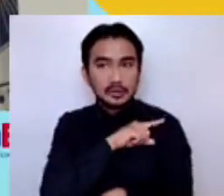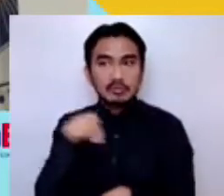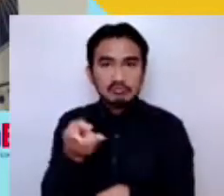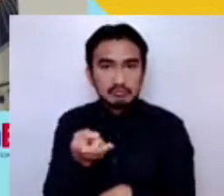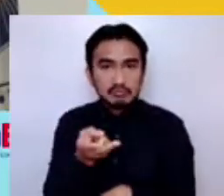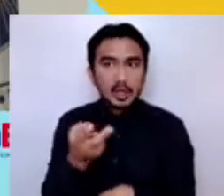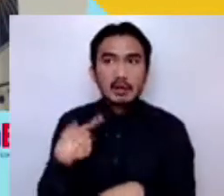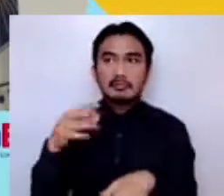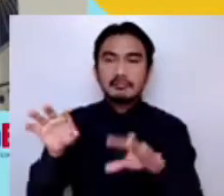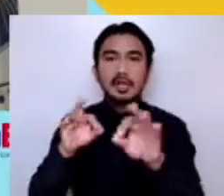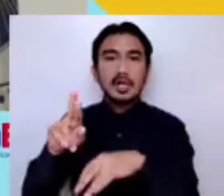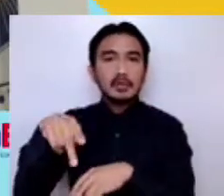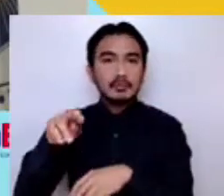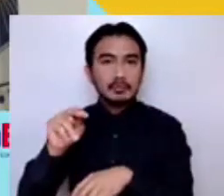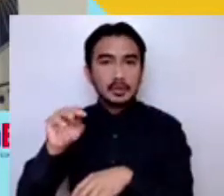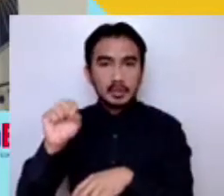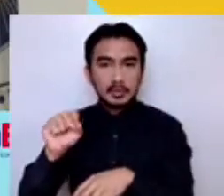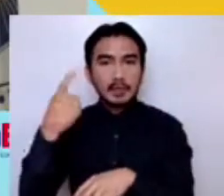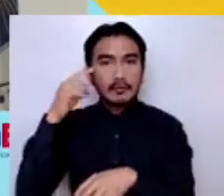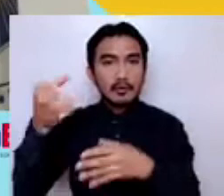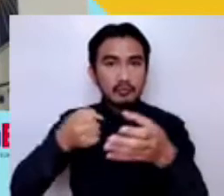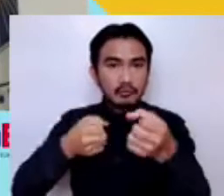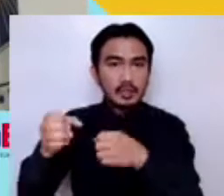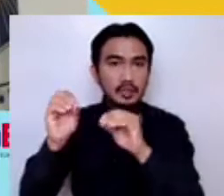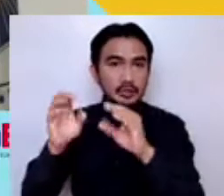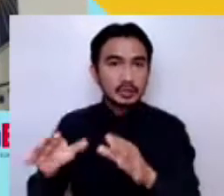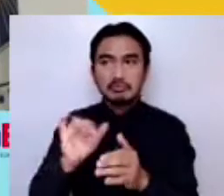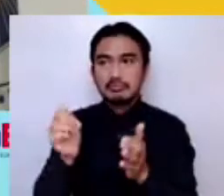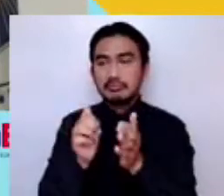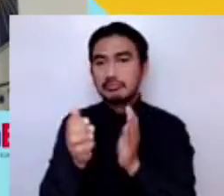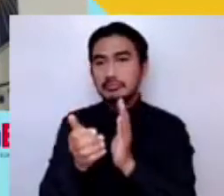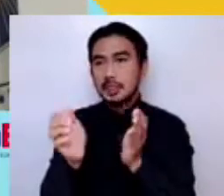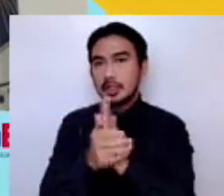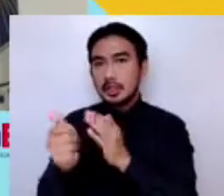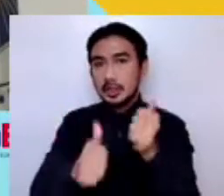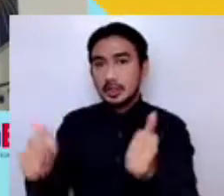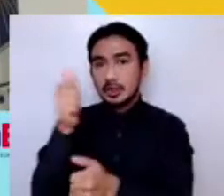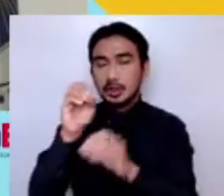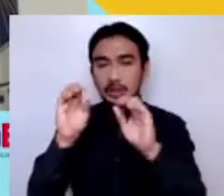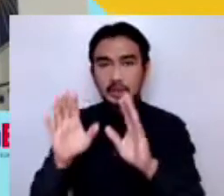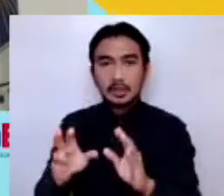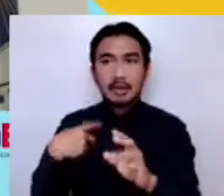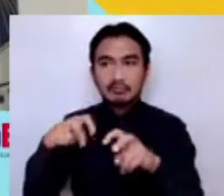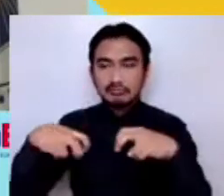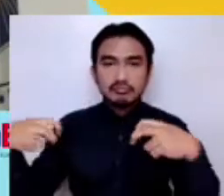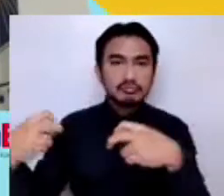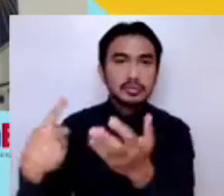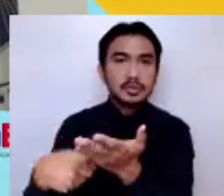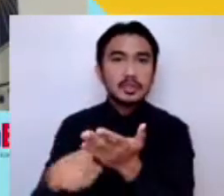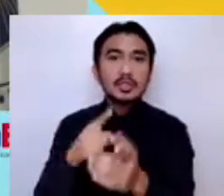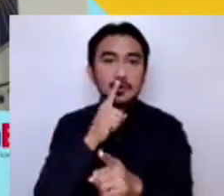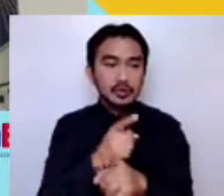RPMS focals teachers and master teachers from the field ensured that these changes